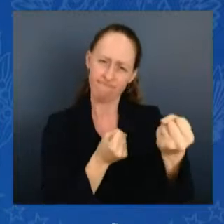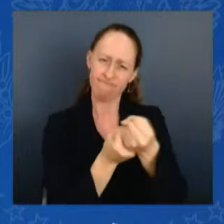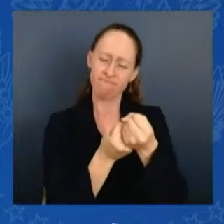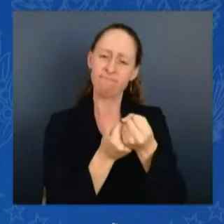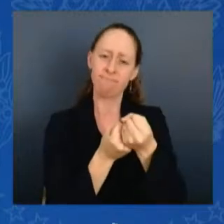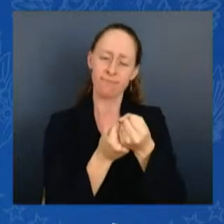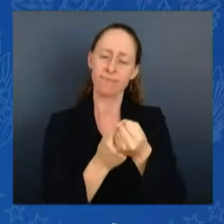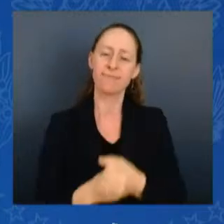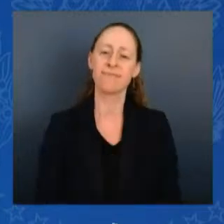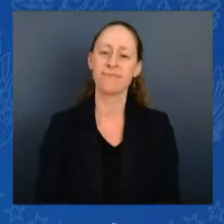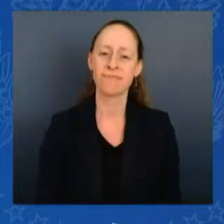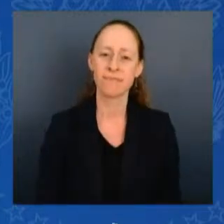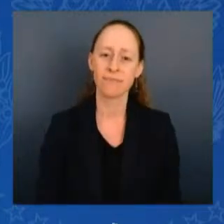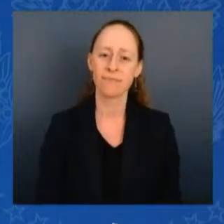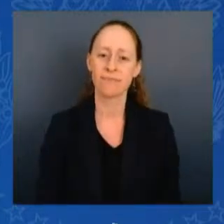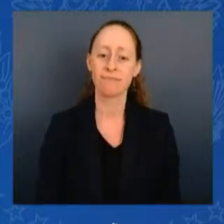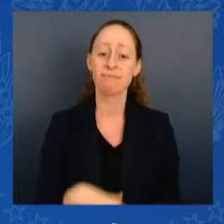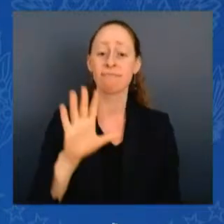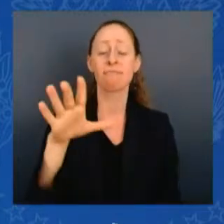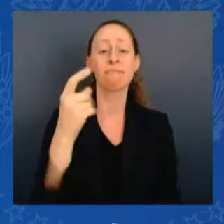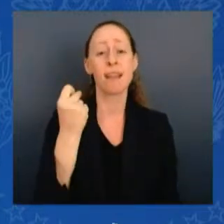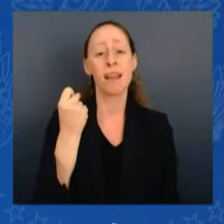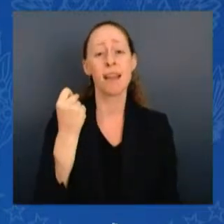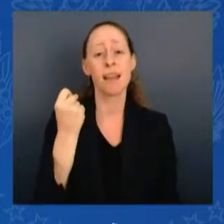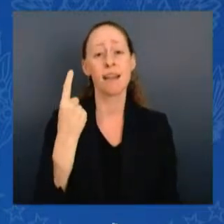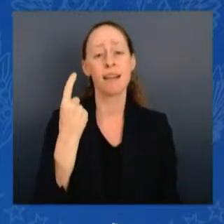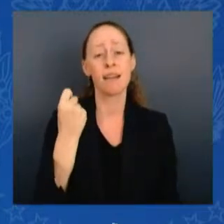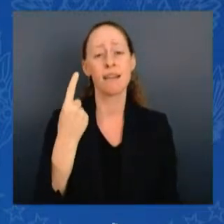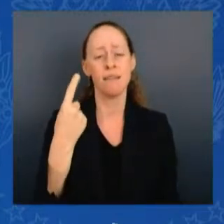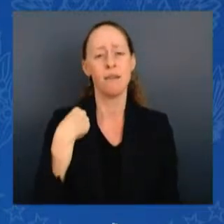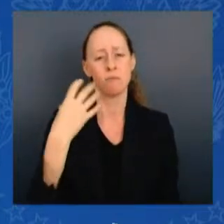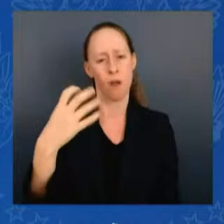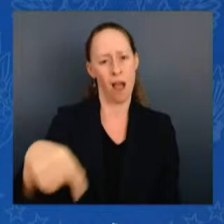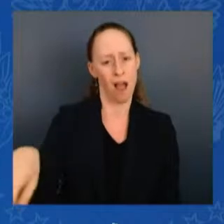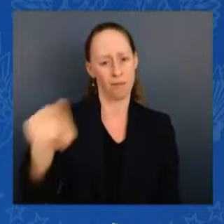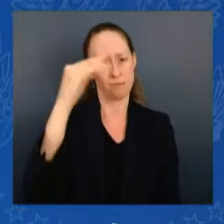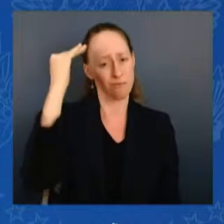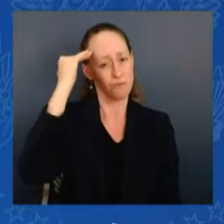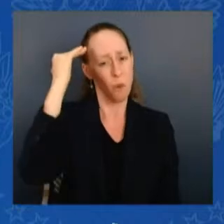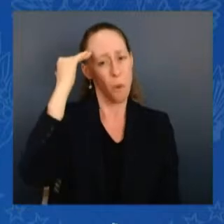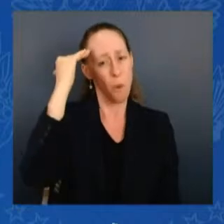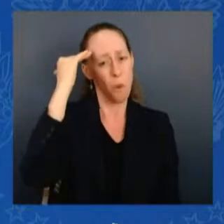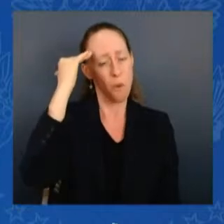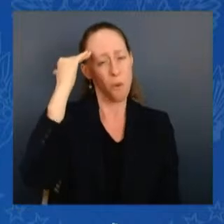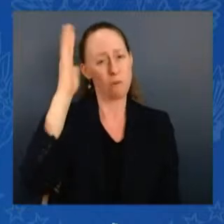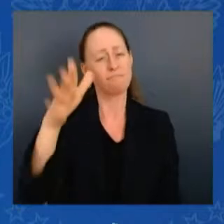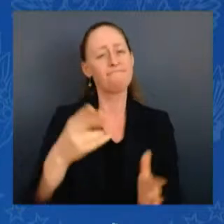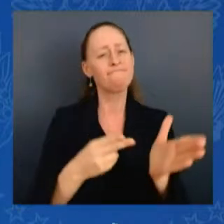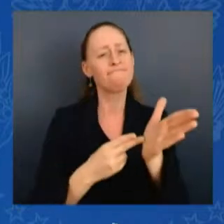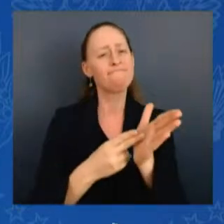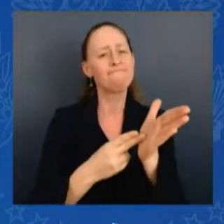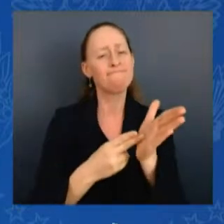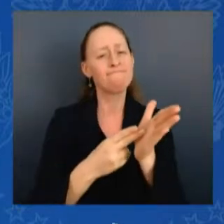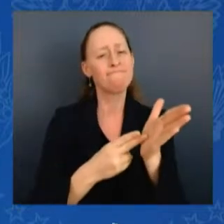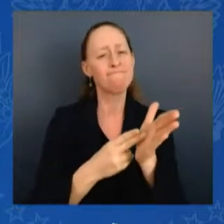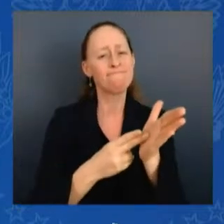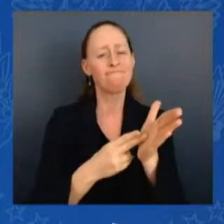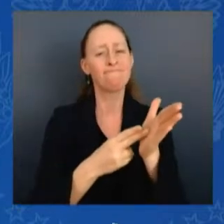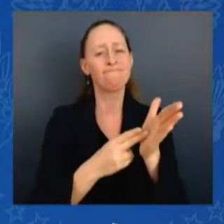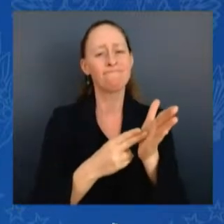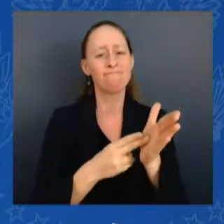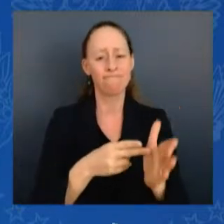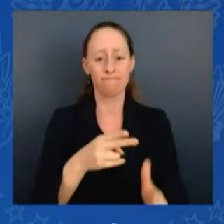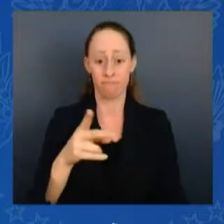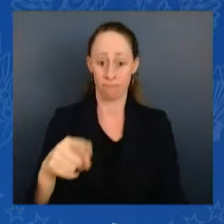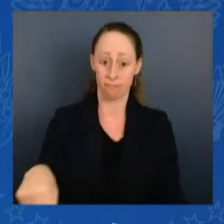But let's be honest, not even our support for Ukraine has been a